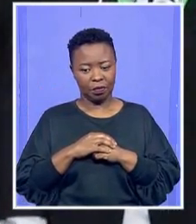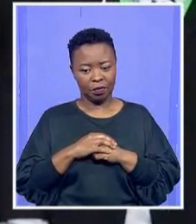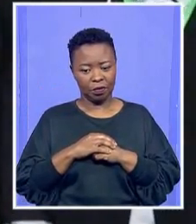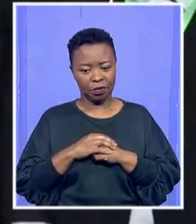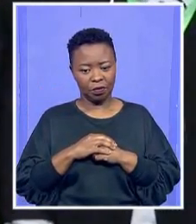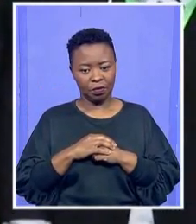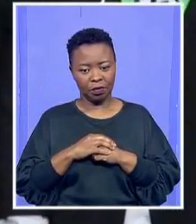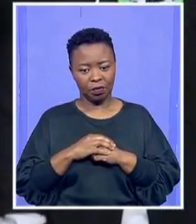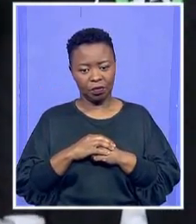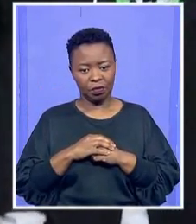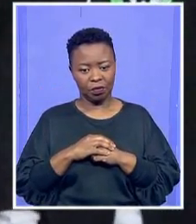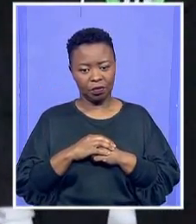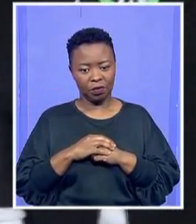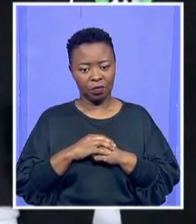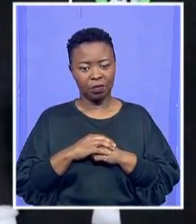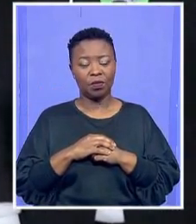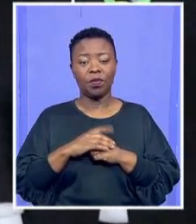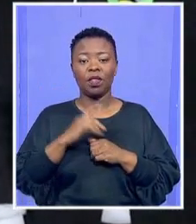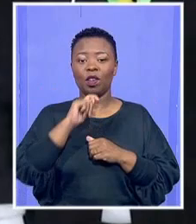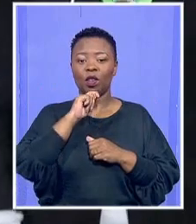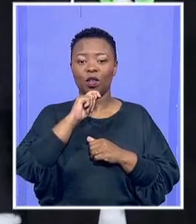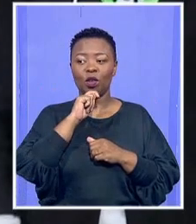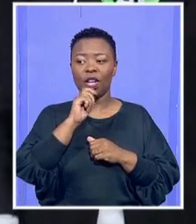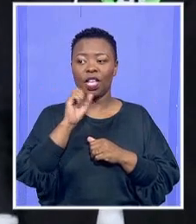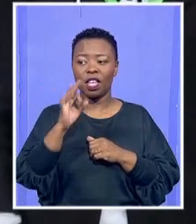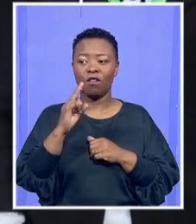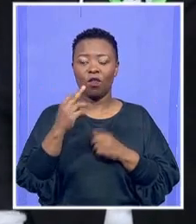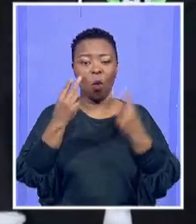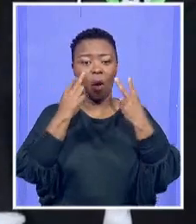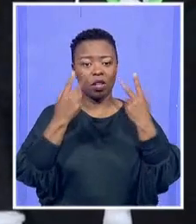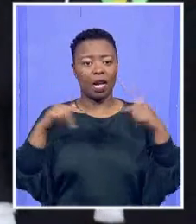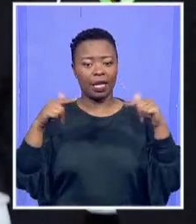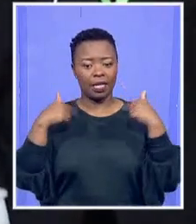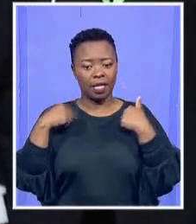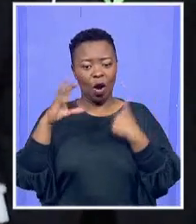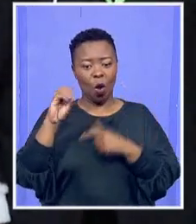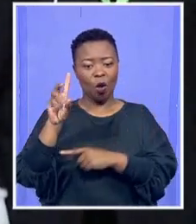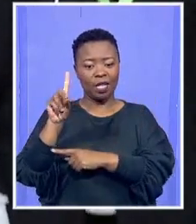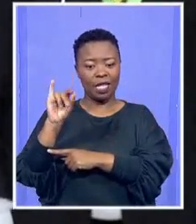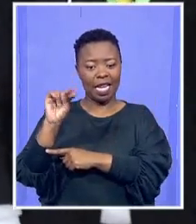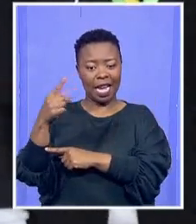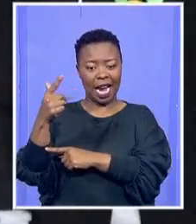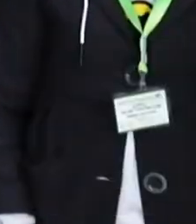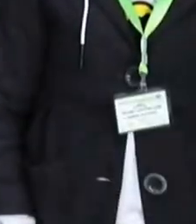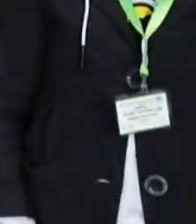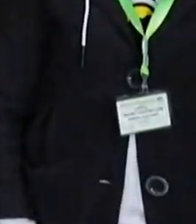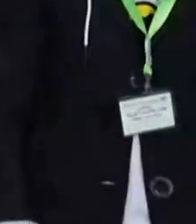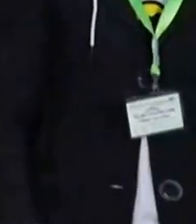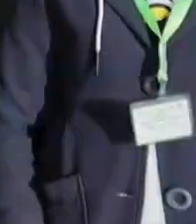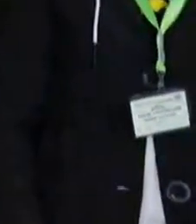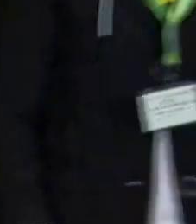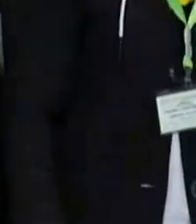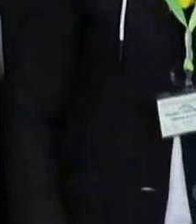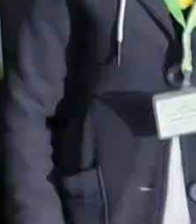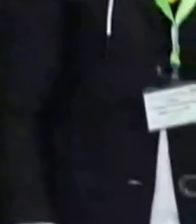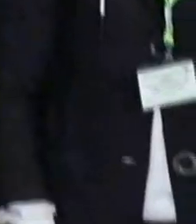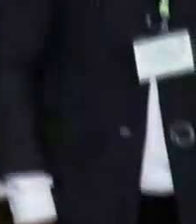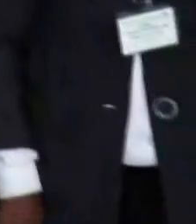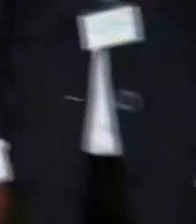Indeed, if you're watching us now, Raila Odinga has arrived at the polling station. He's casting his